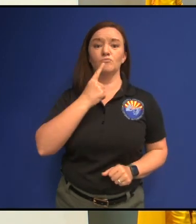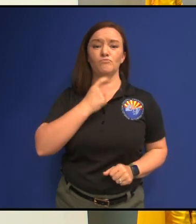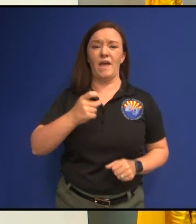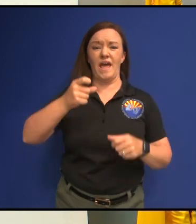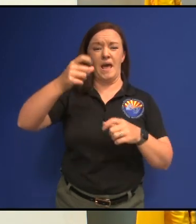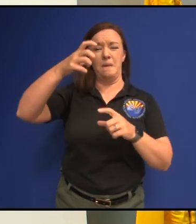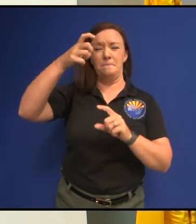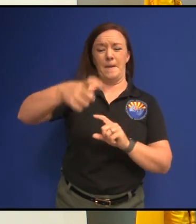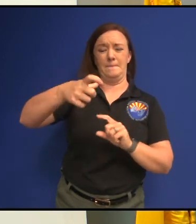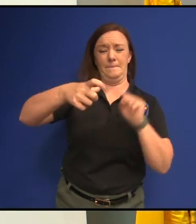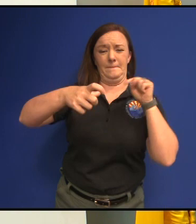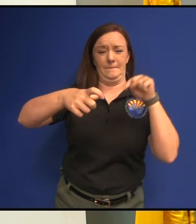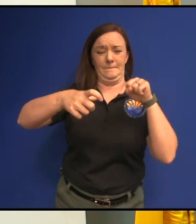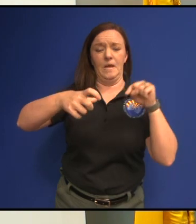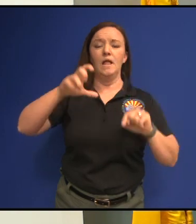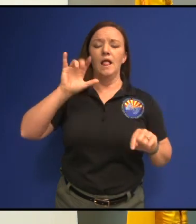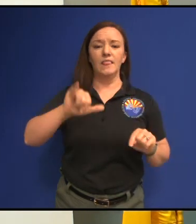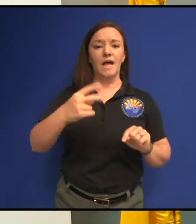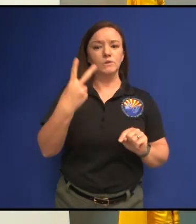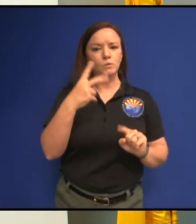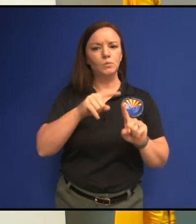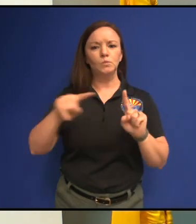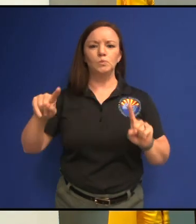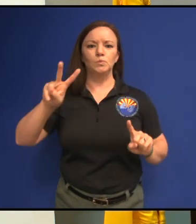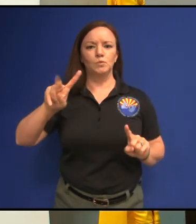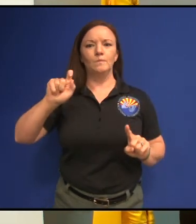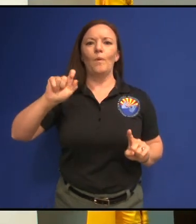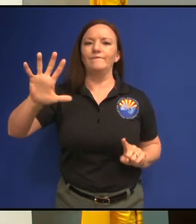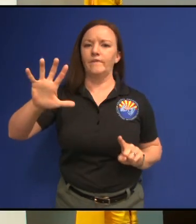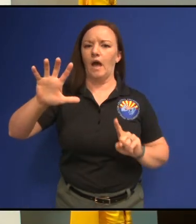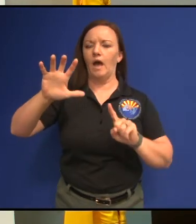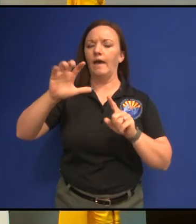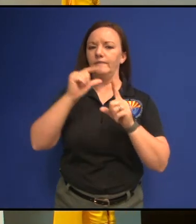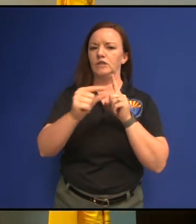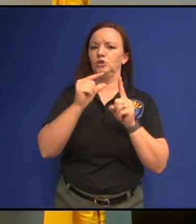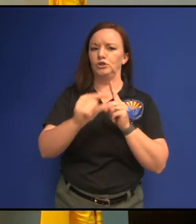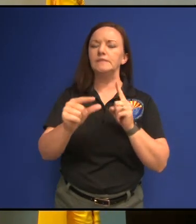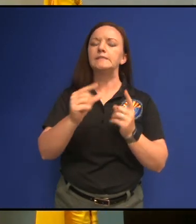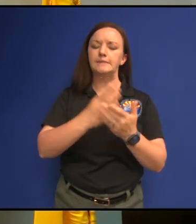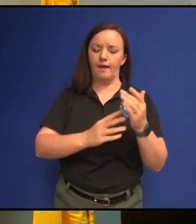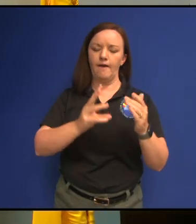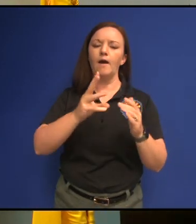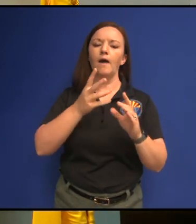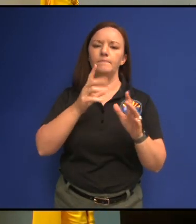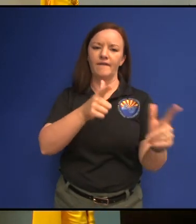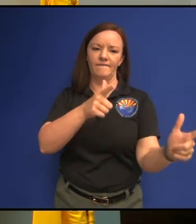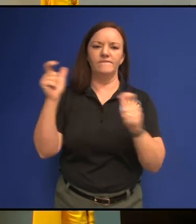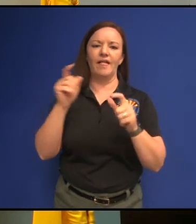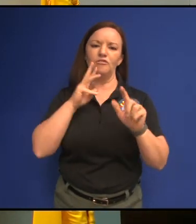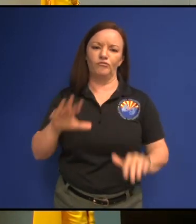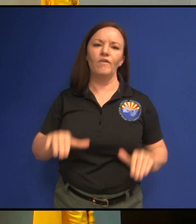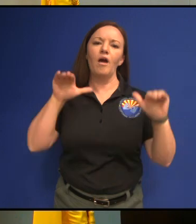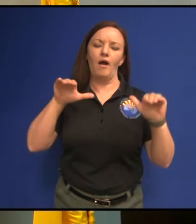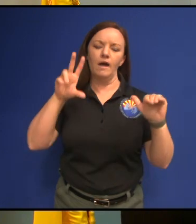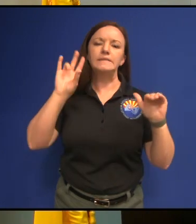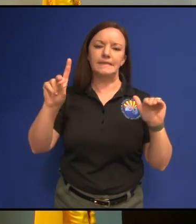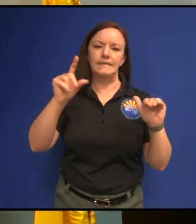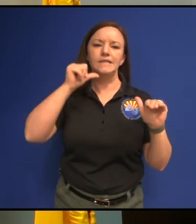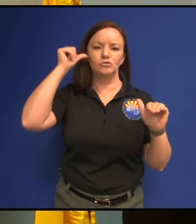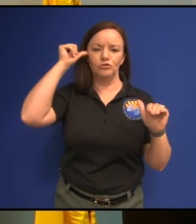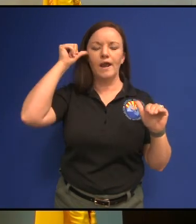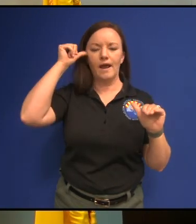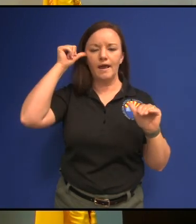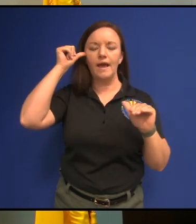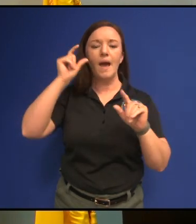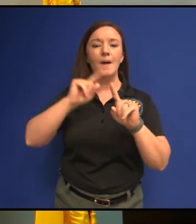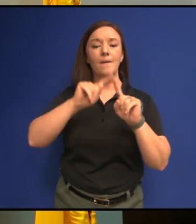there. That's upwards of 2 to 2.5 inches of rain. They had some flash flooding issues up there, but as we got further down